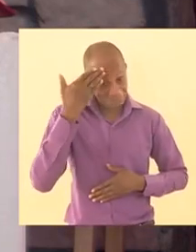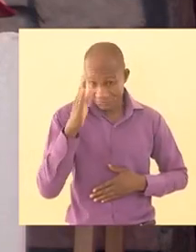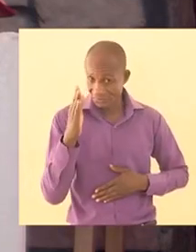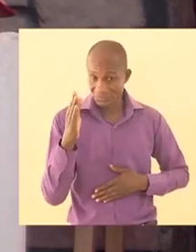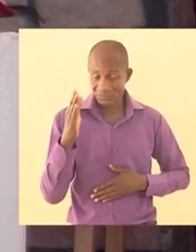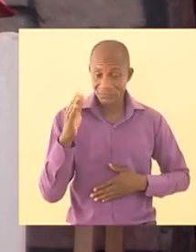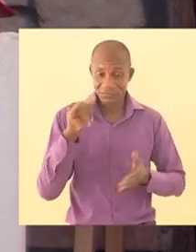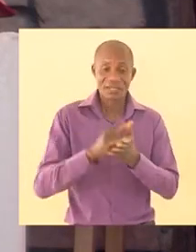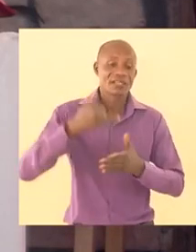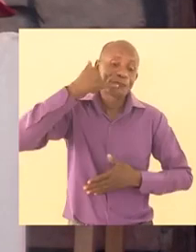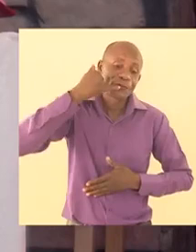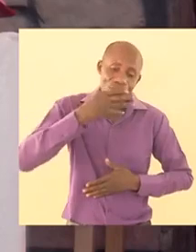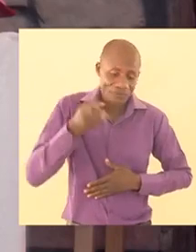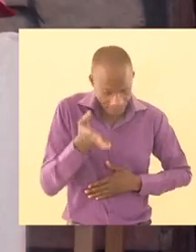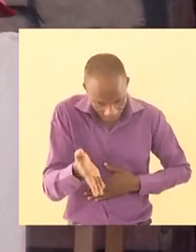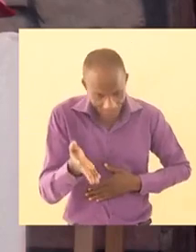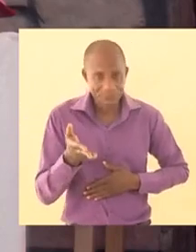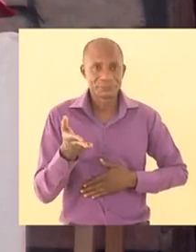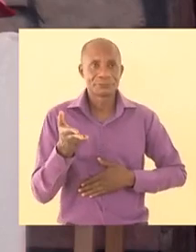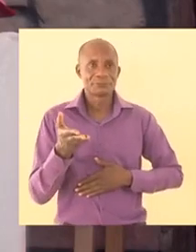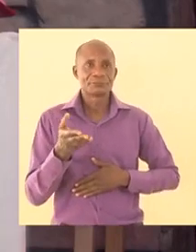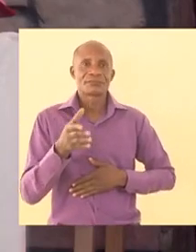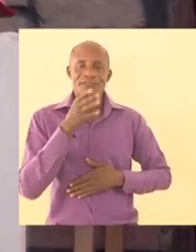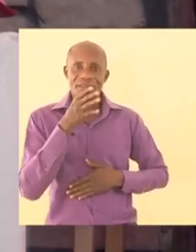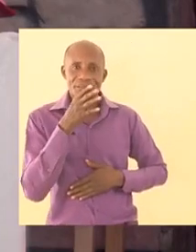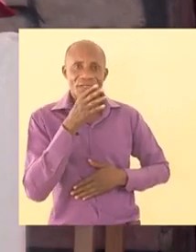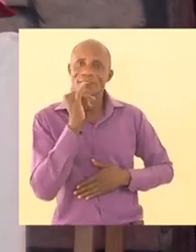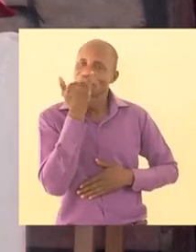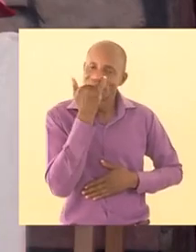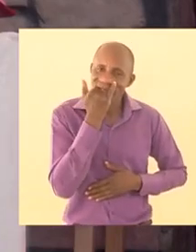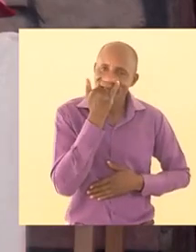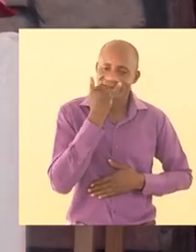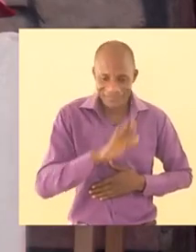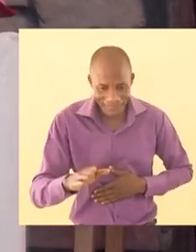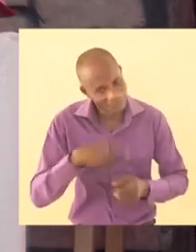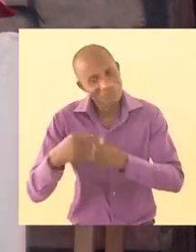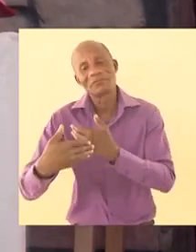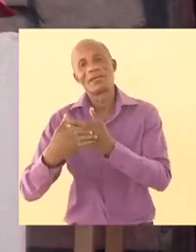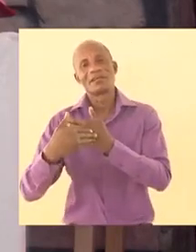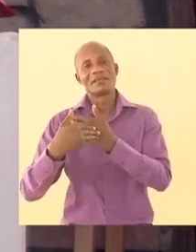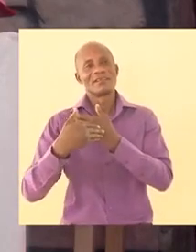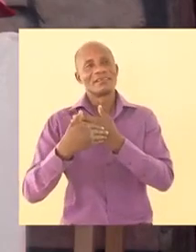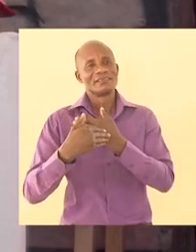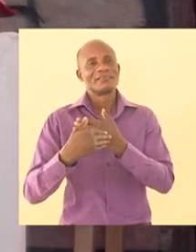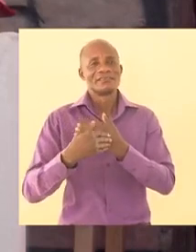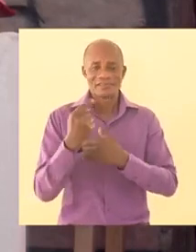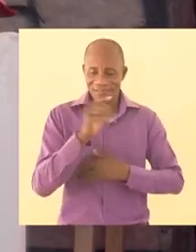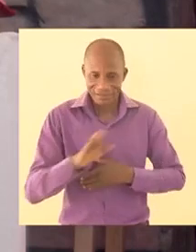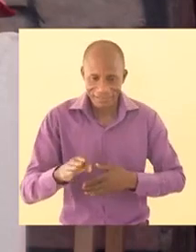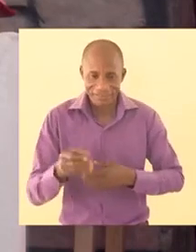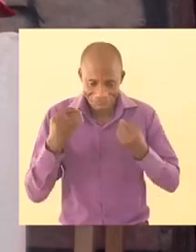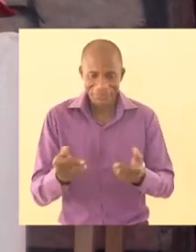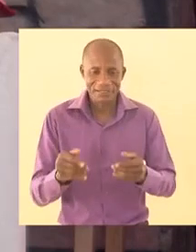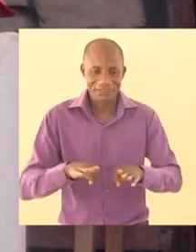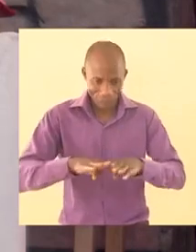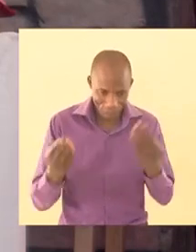see the phone, not to see what she's watching. The mother kissed the child and went back. The child immediately flipped back the page